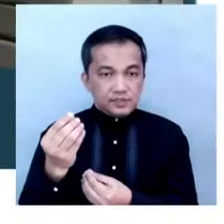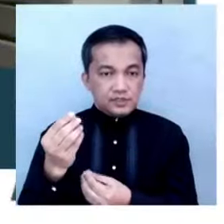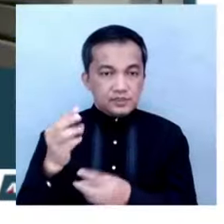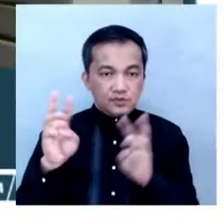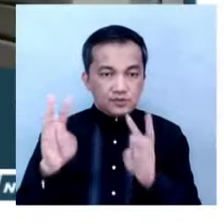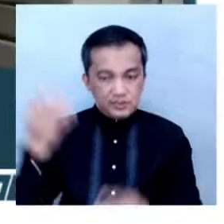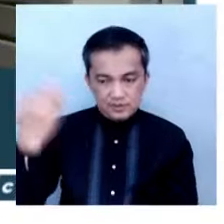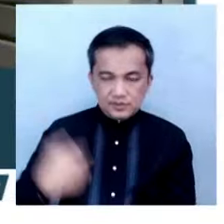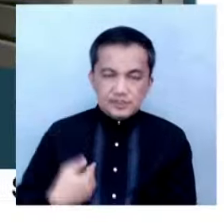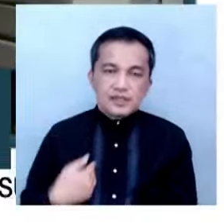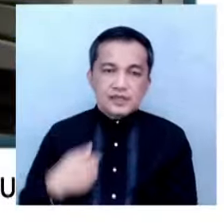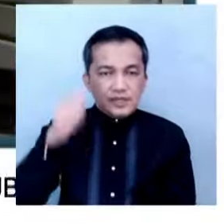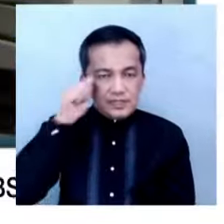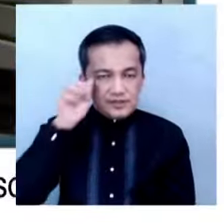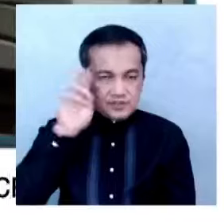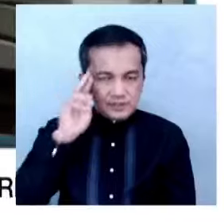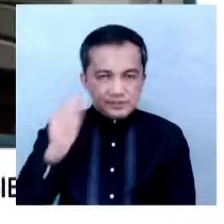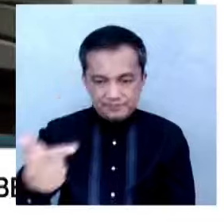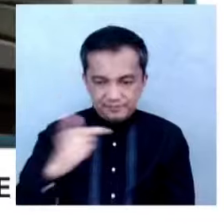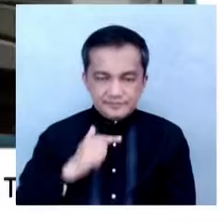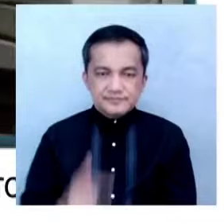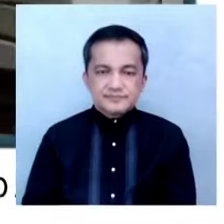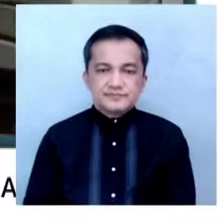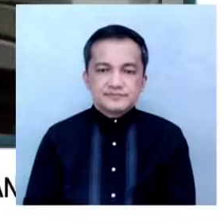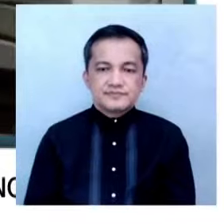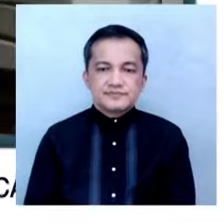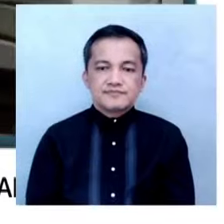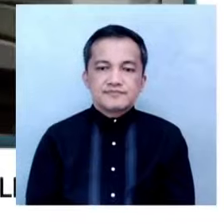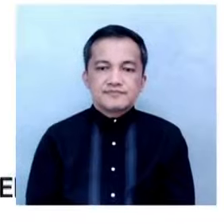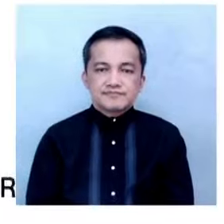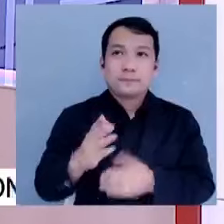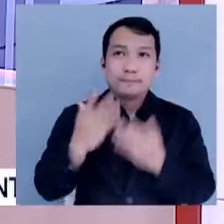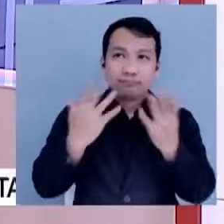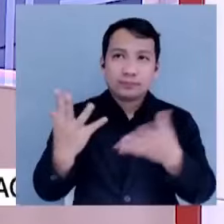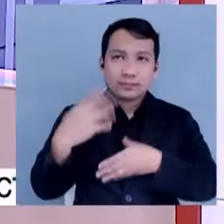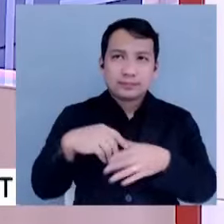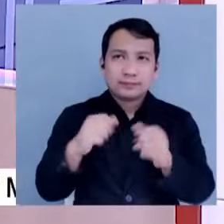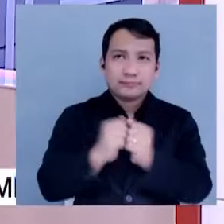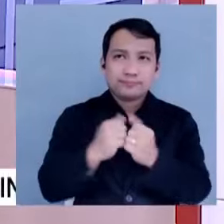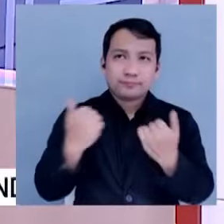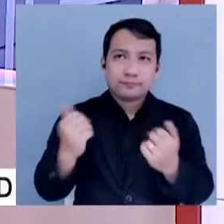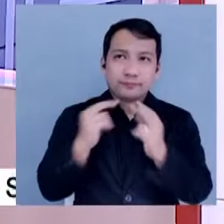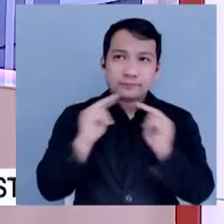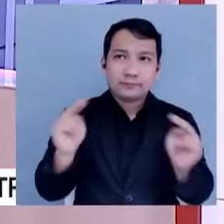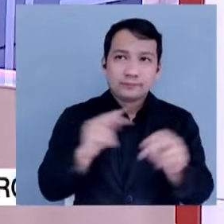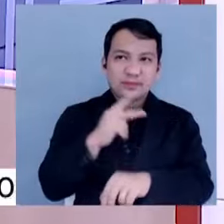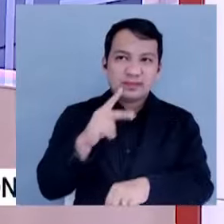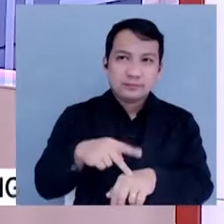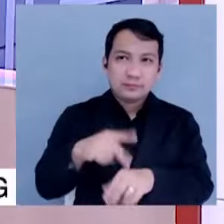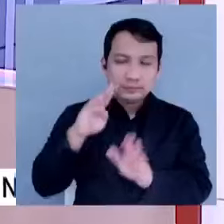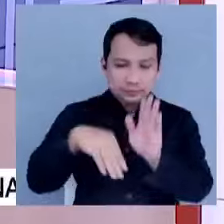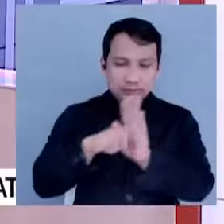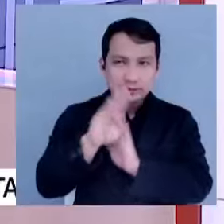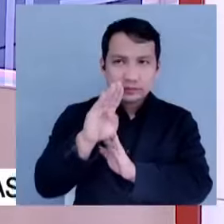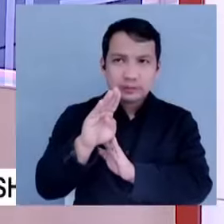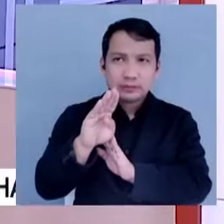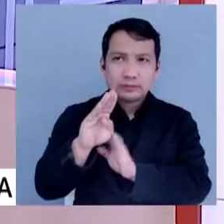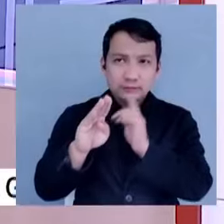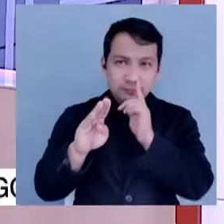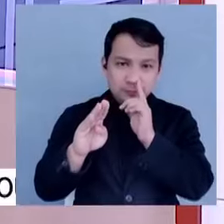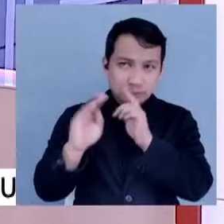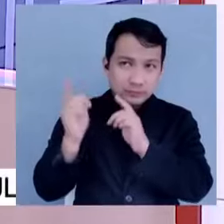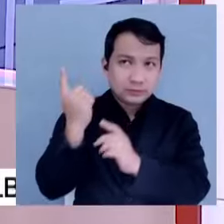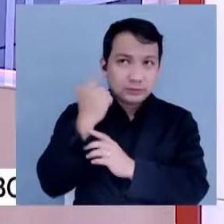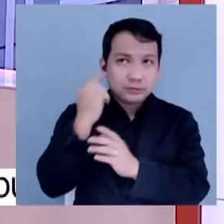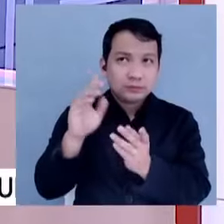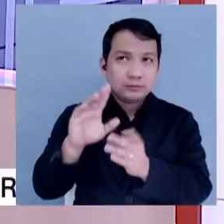is Ariel Rojas. Back to you, Carmina. Thanks a lot, Ariel Rojas, there joining us live. As Philippine inflation breaching government's 2-4%